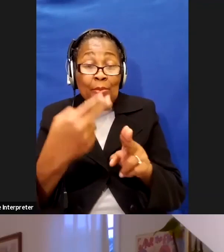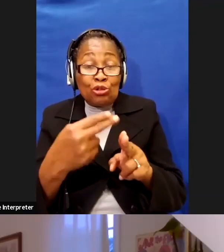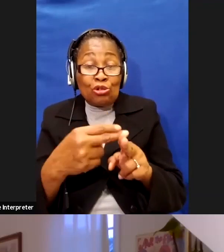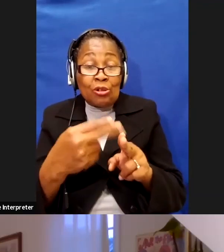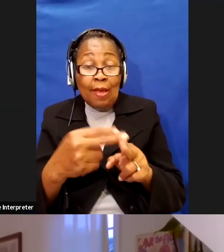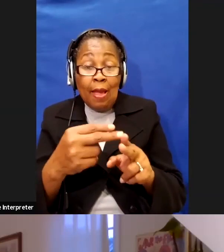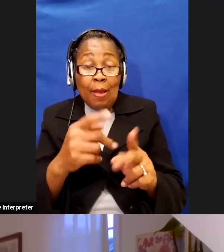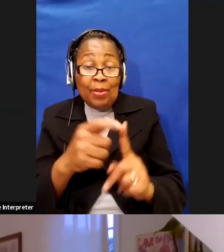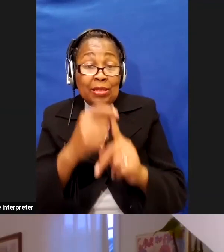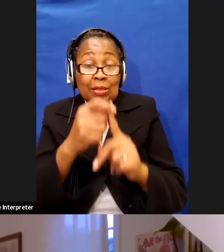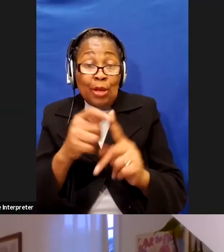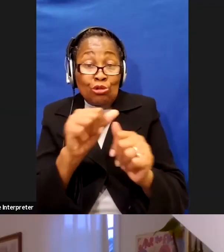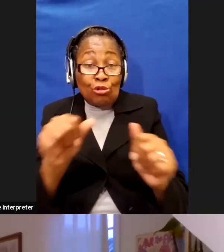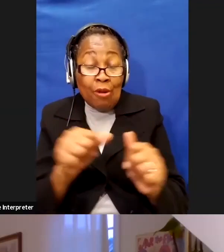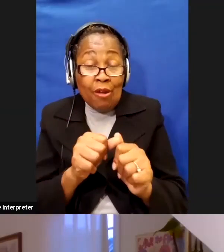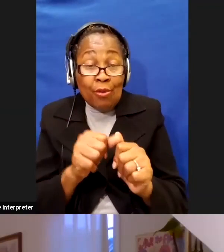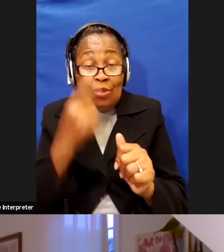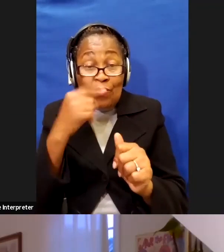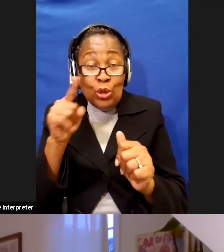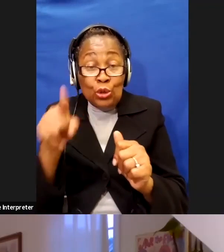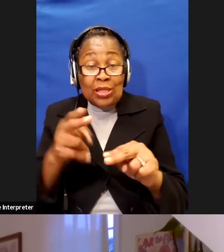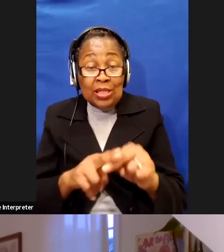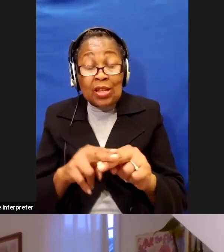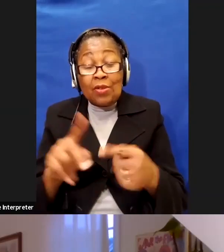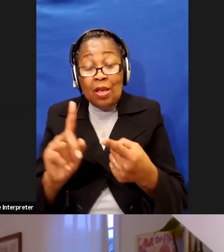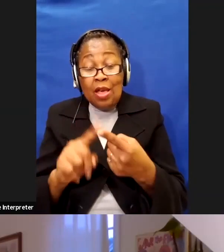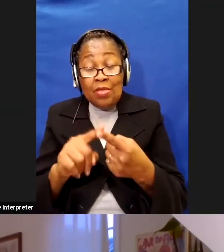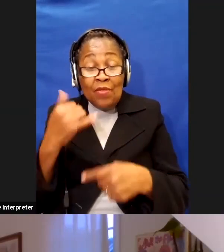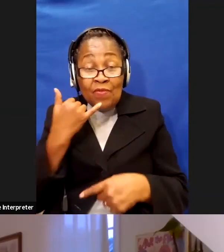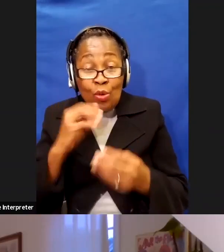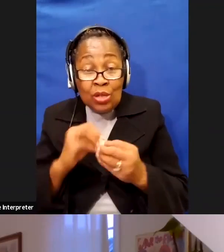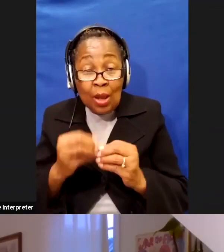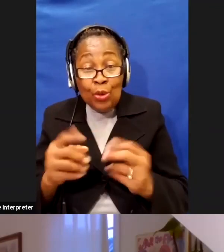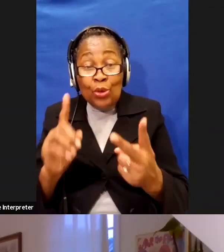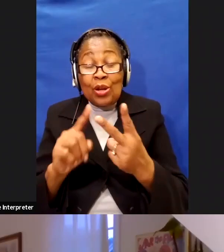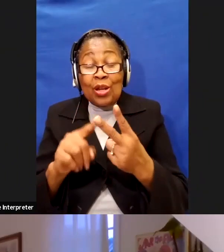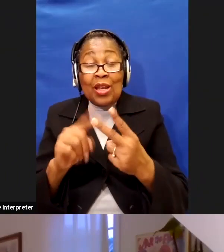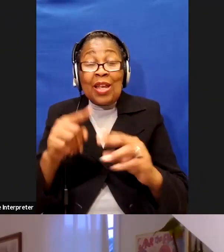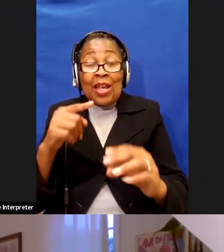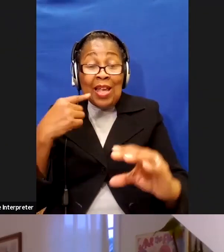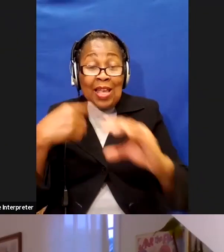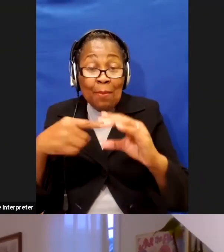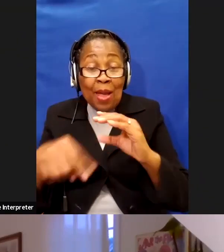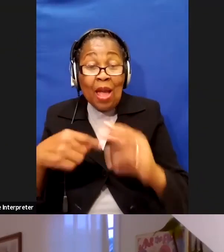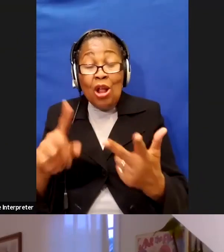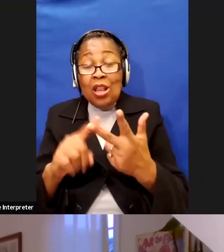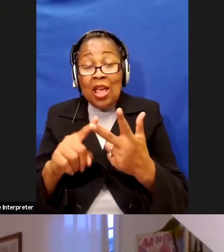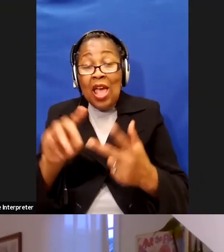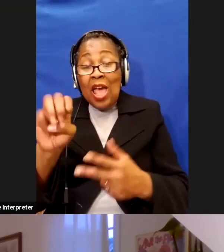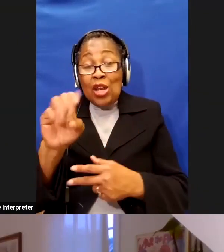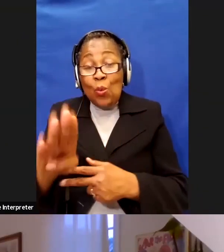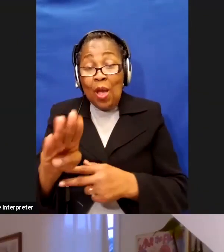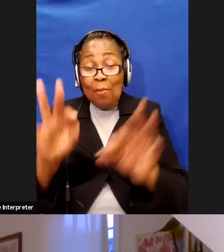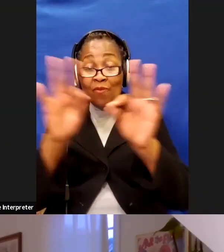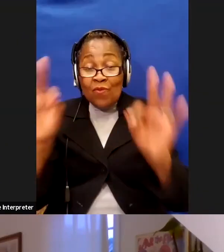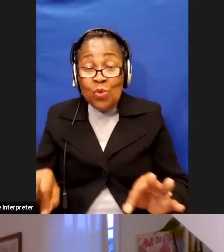sit. So they have a phone number and an email and a web form as a way to request. Or if people